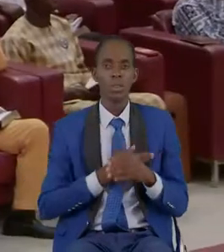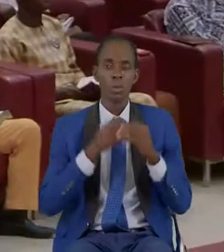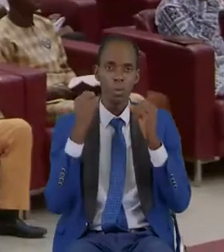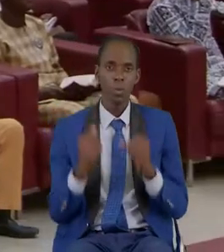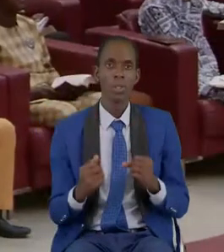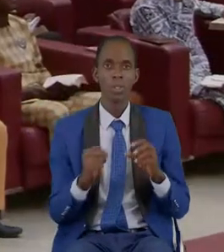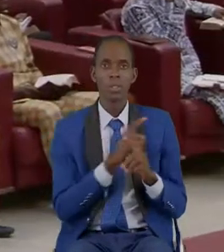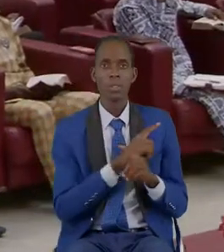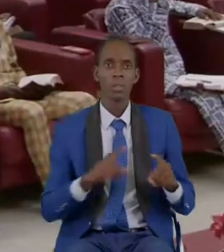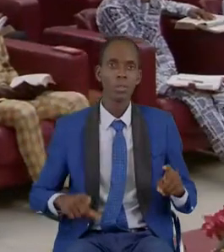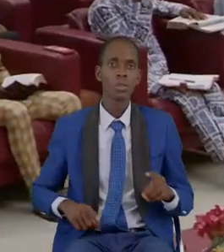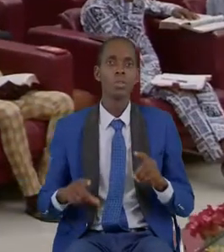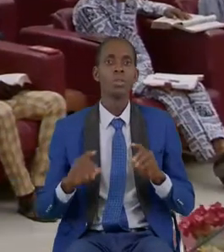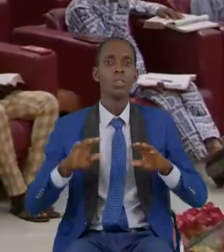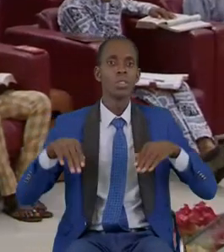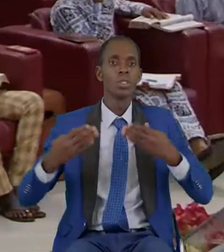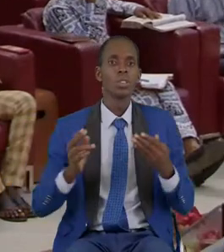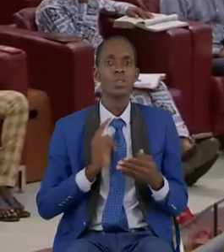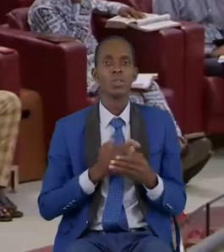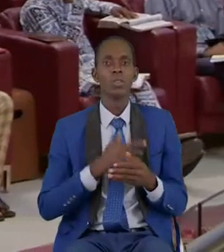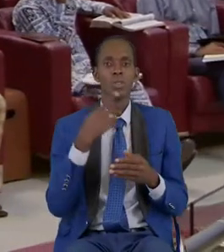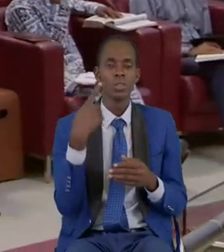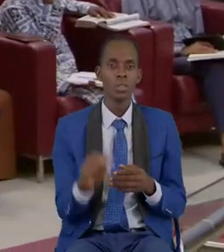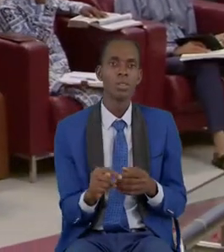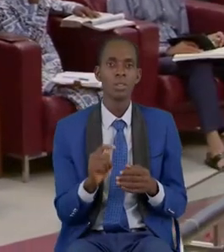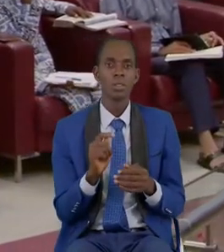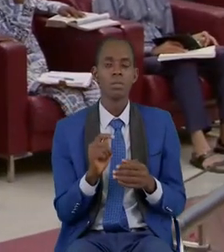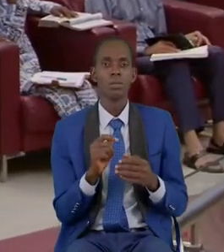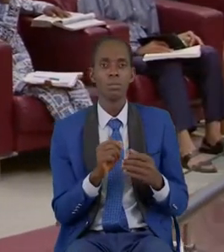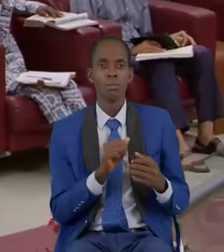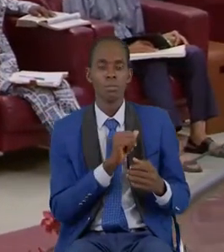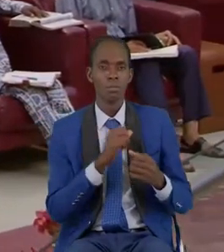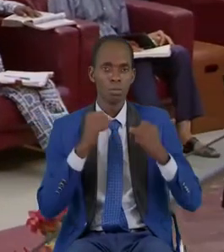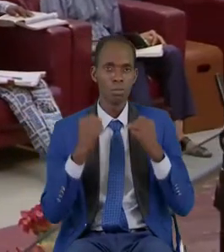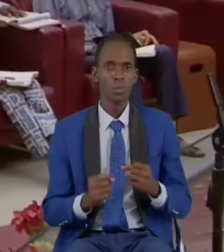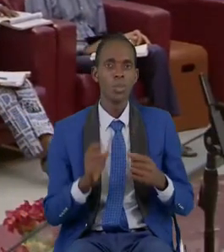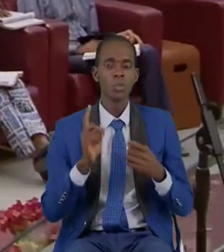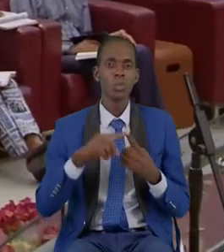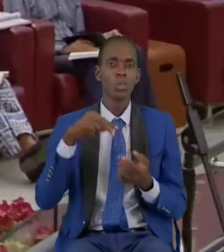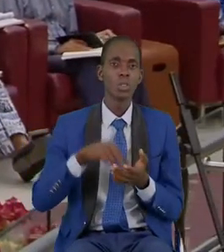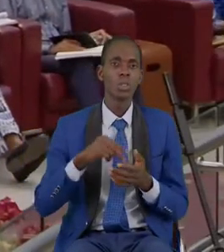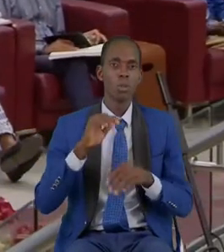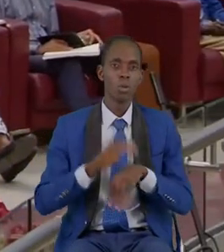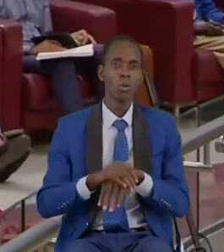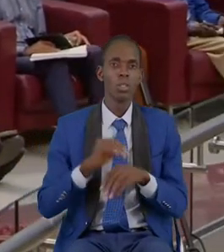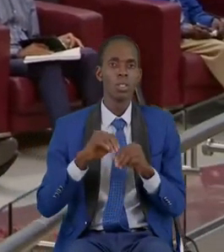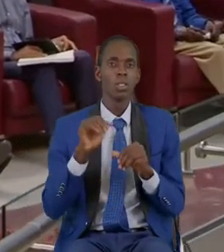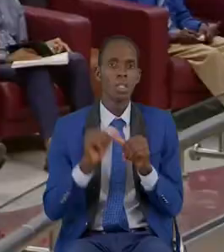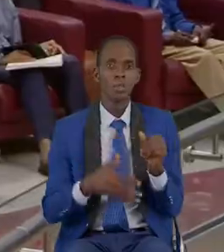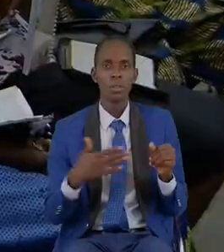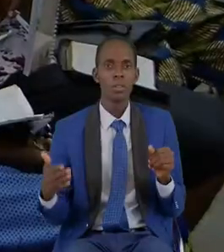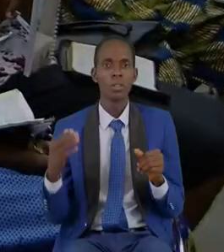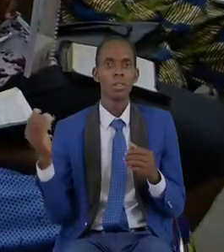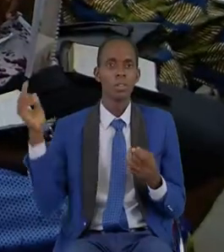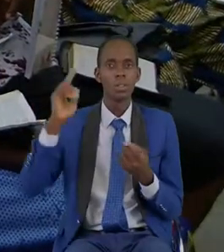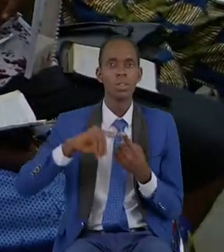the Lord grant us the fortitude to stand firm in everything, every day, to the end of